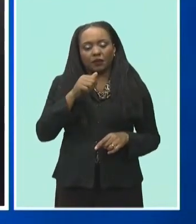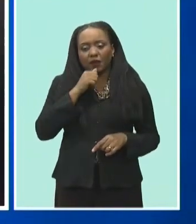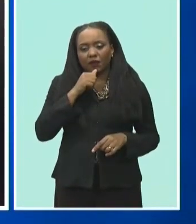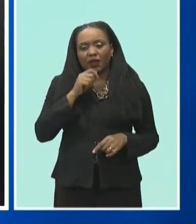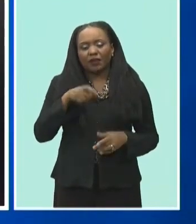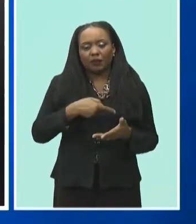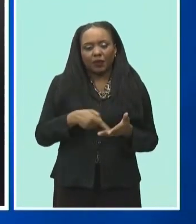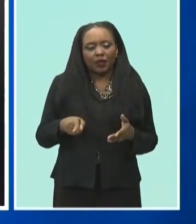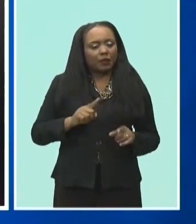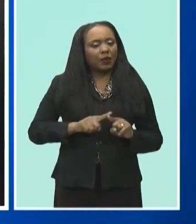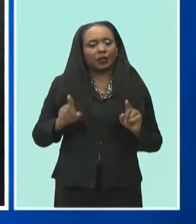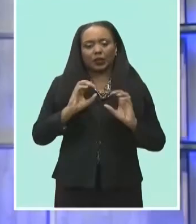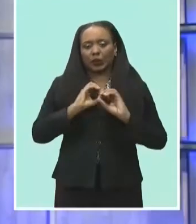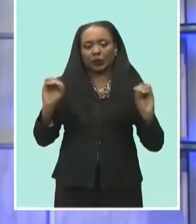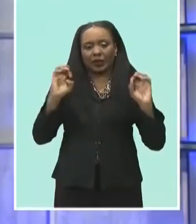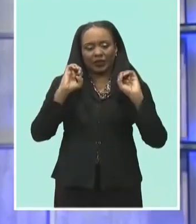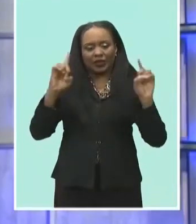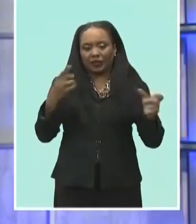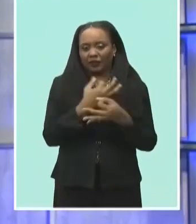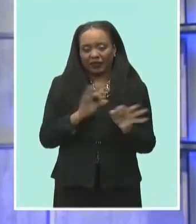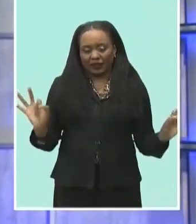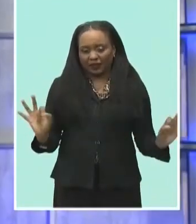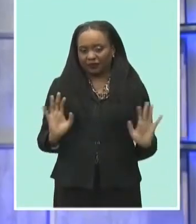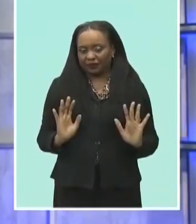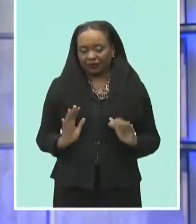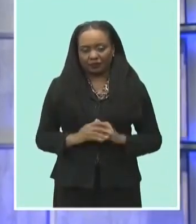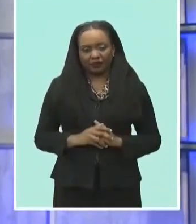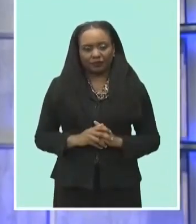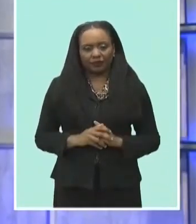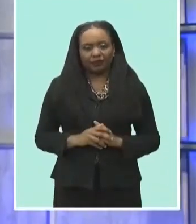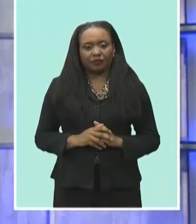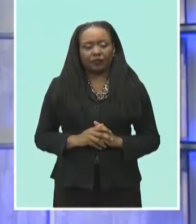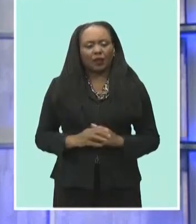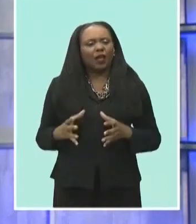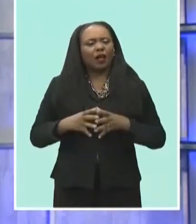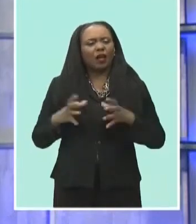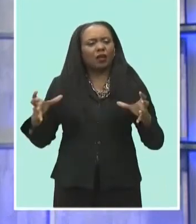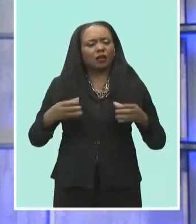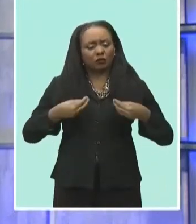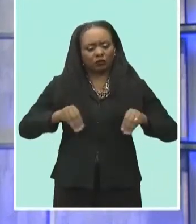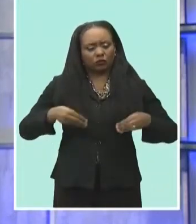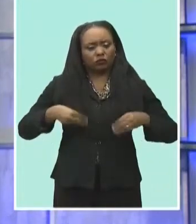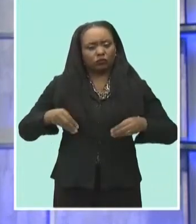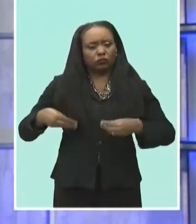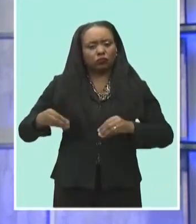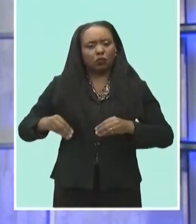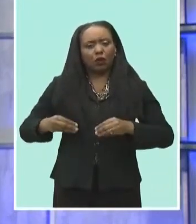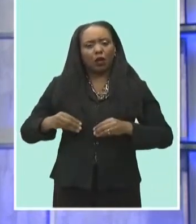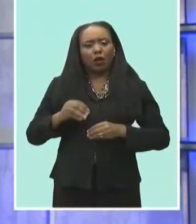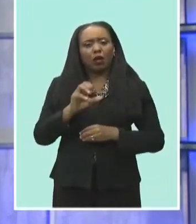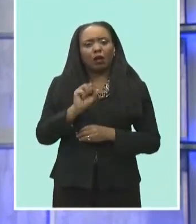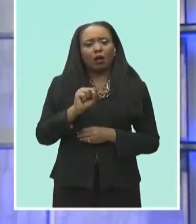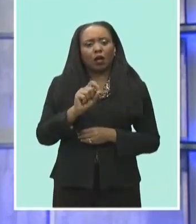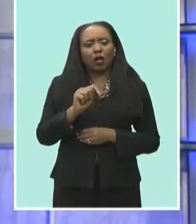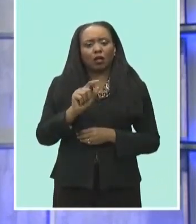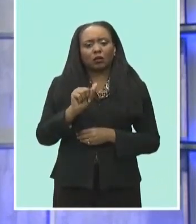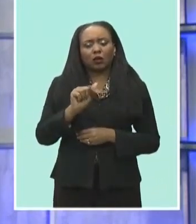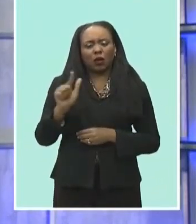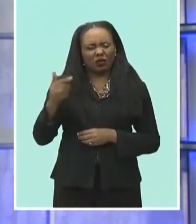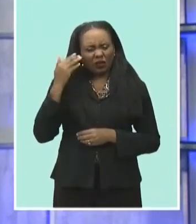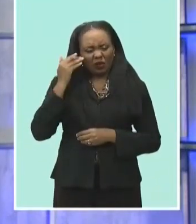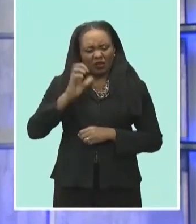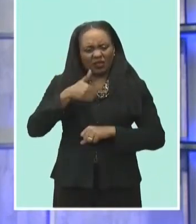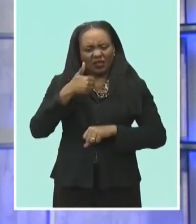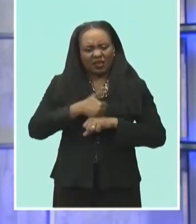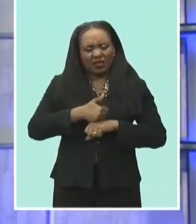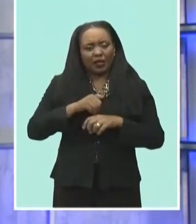No education. Okay. A number of vendor stalls in Jamaica were destroyed as the Kingston and St. Andrew Municipal Corporation conducted